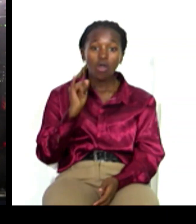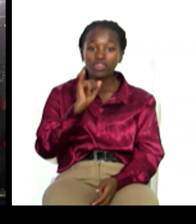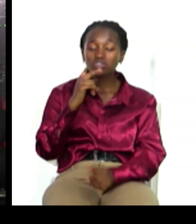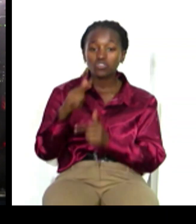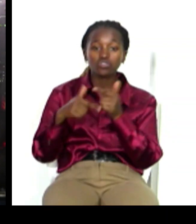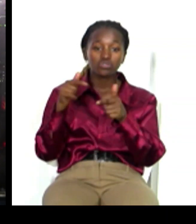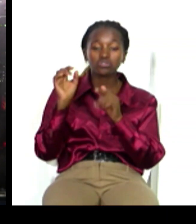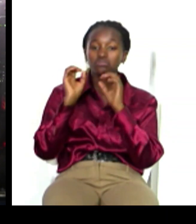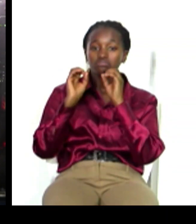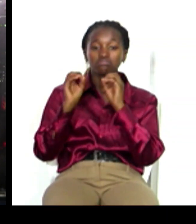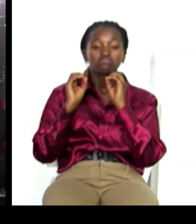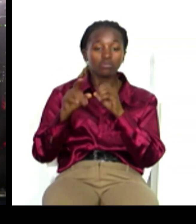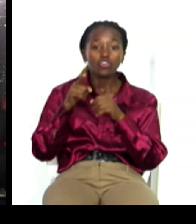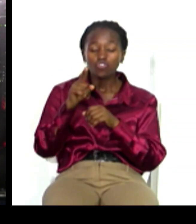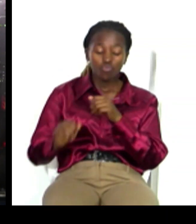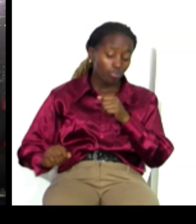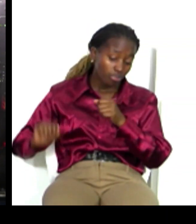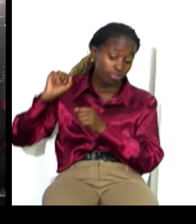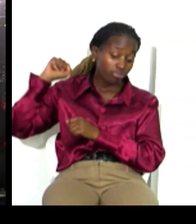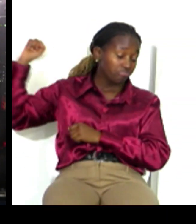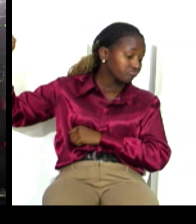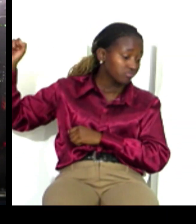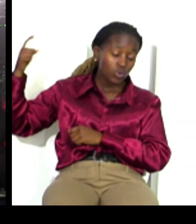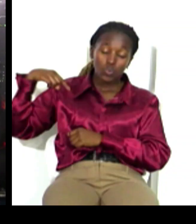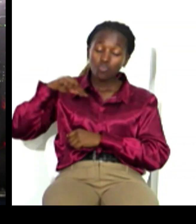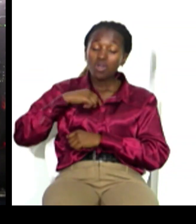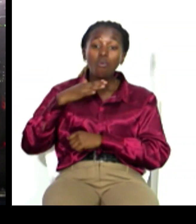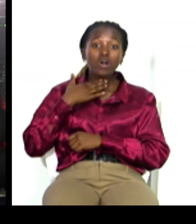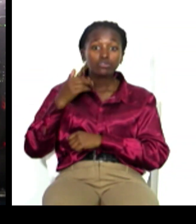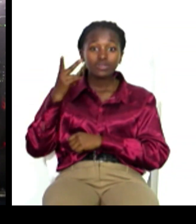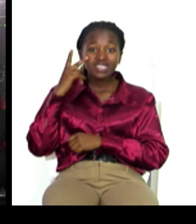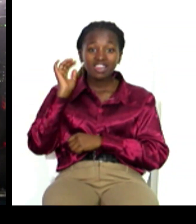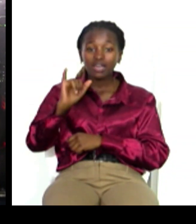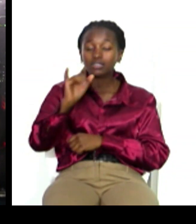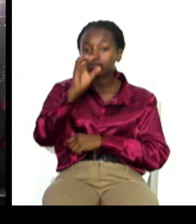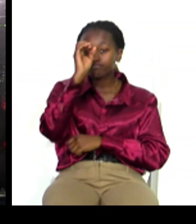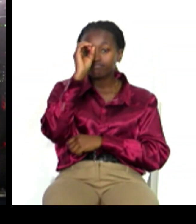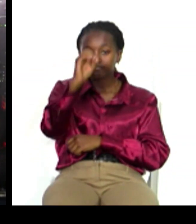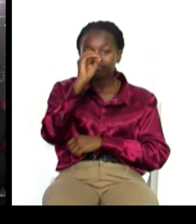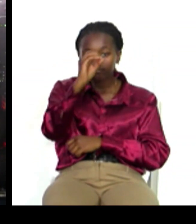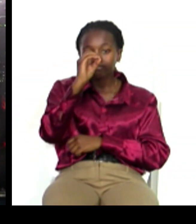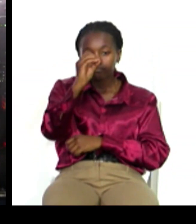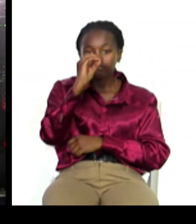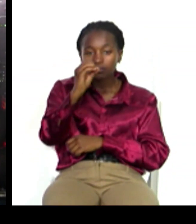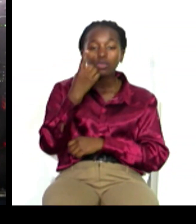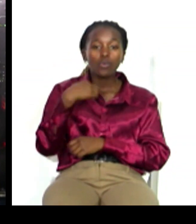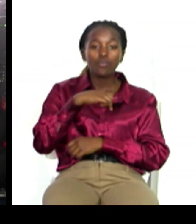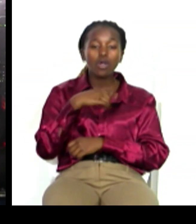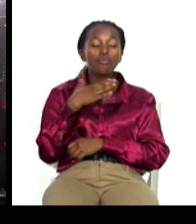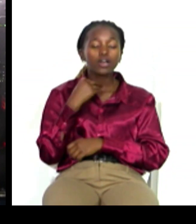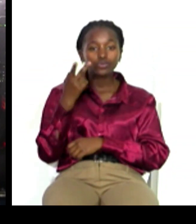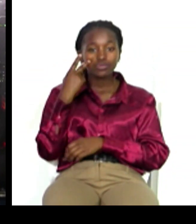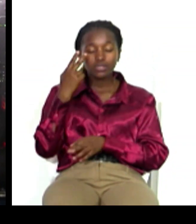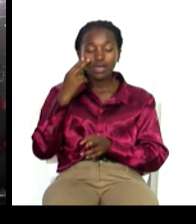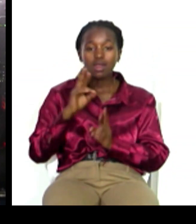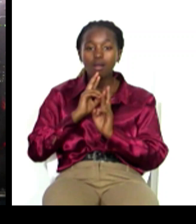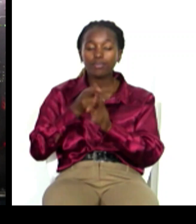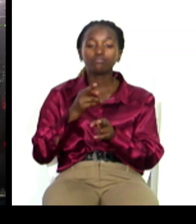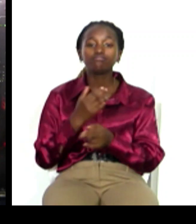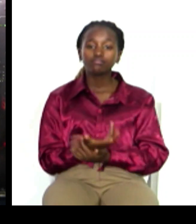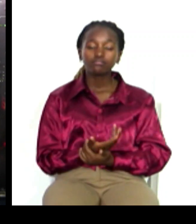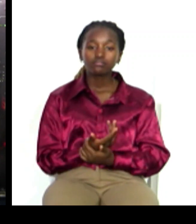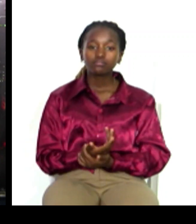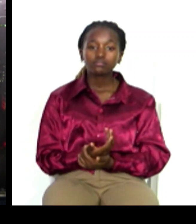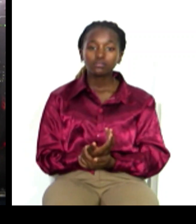katika kaburi ya sahau. Saa hii unatukujia, what did you do? Ni nini umefanya ndio tukuchague tena? It's going to